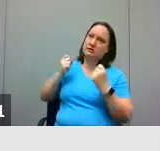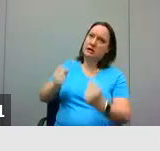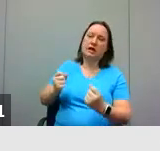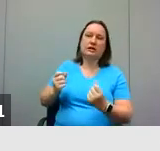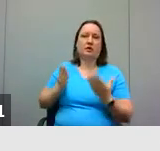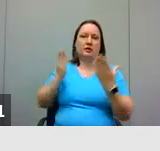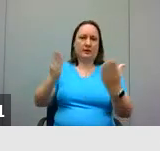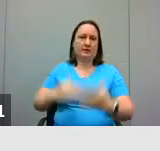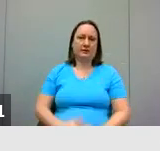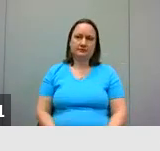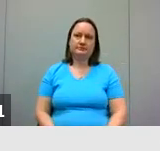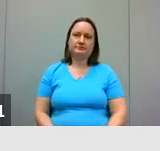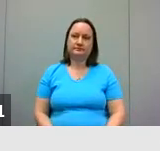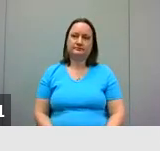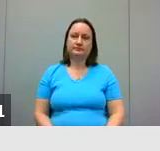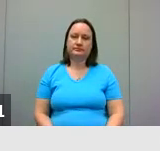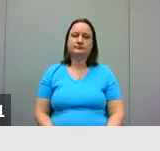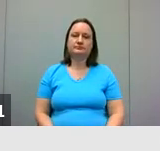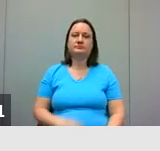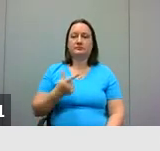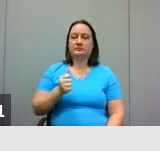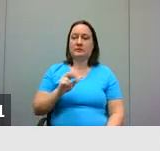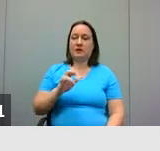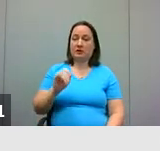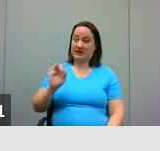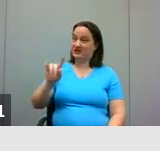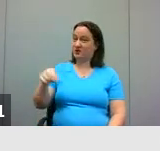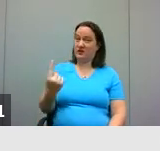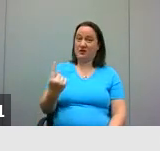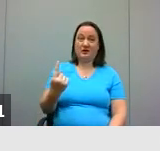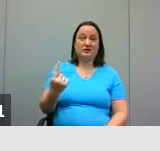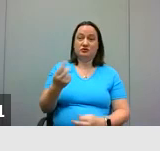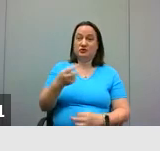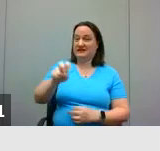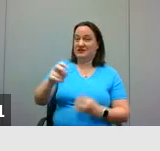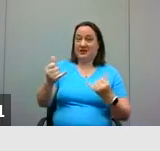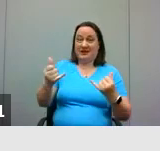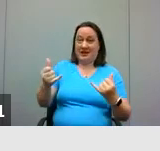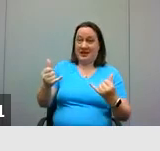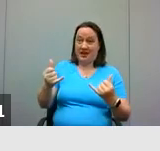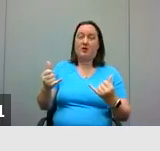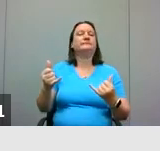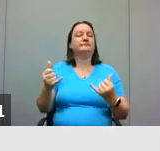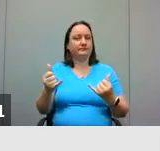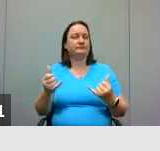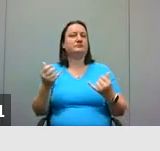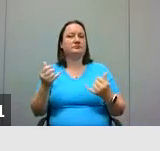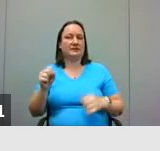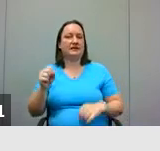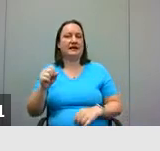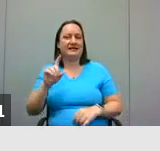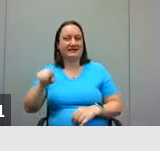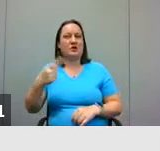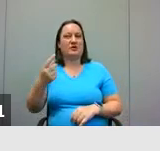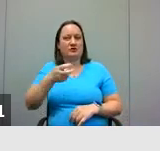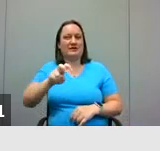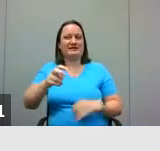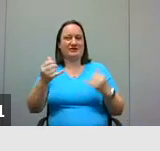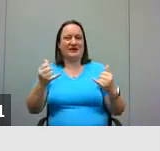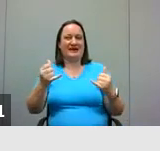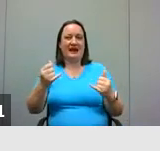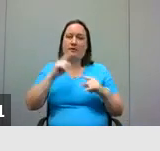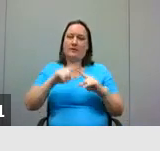great. But that's the only transition right now? That is the only transition. Luckily, I think that's